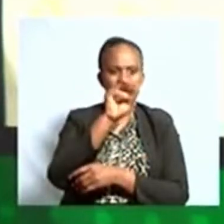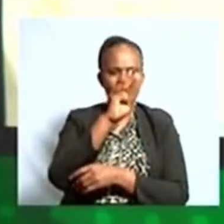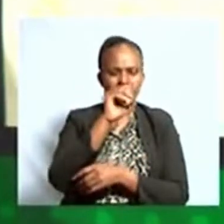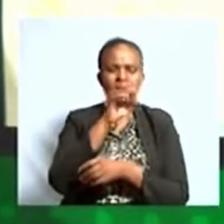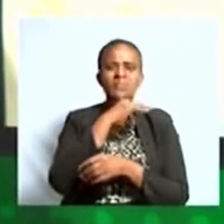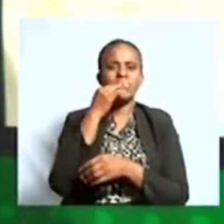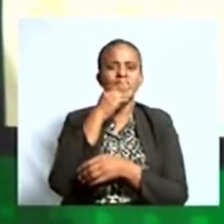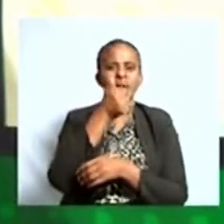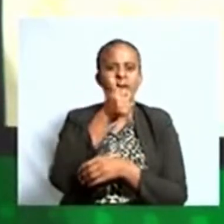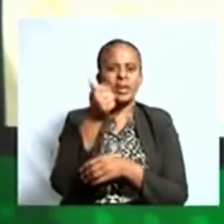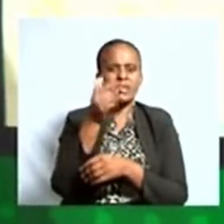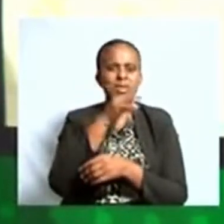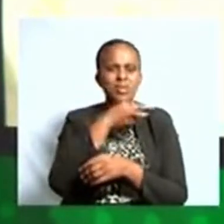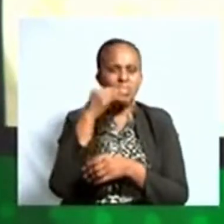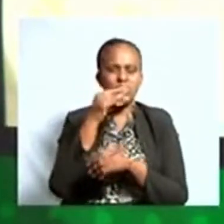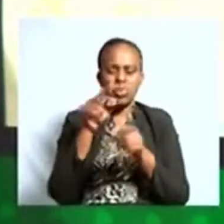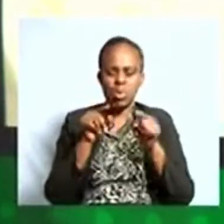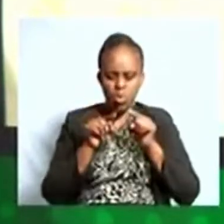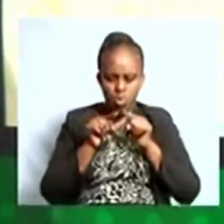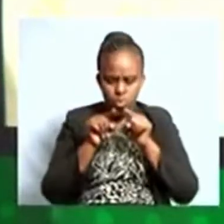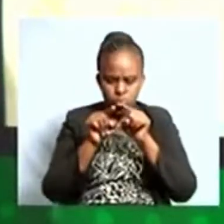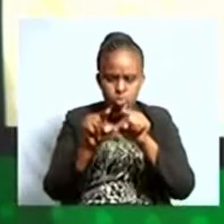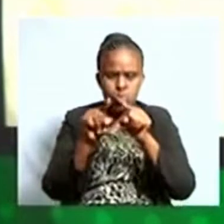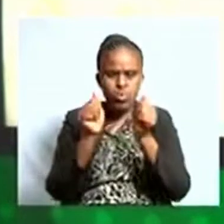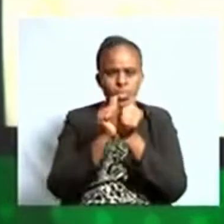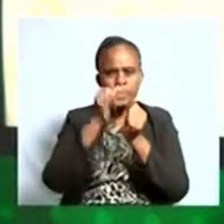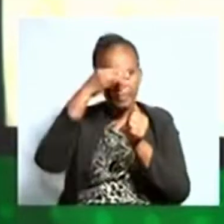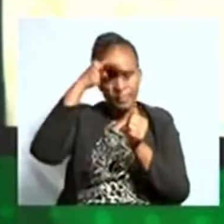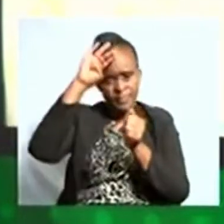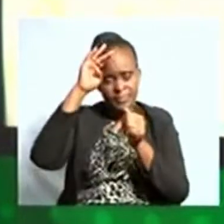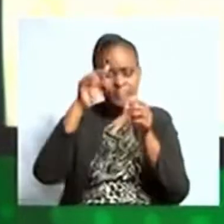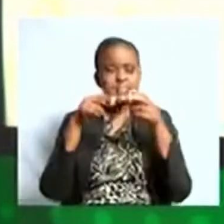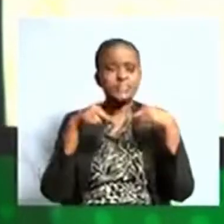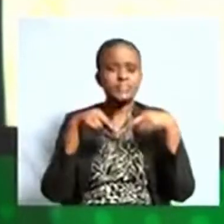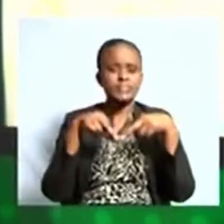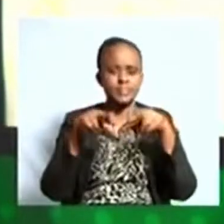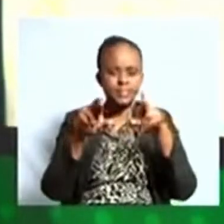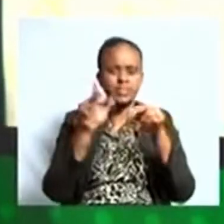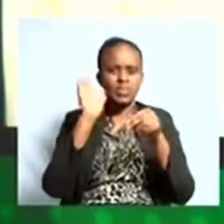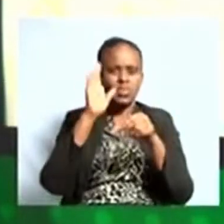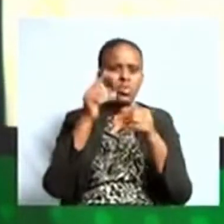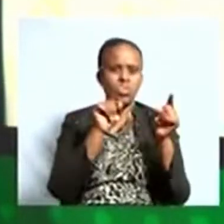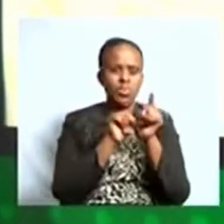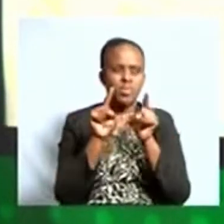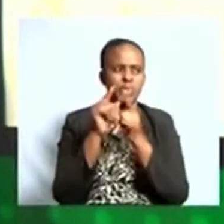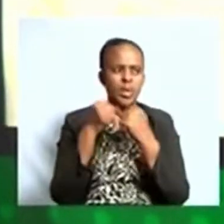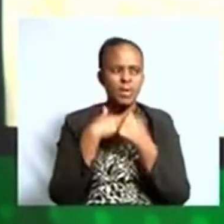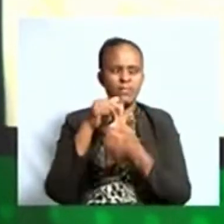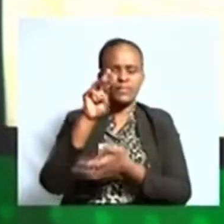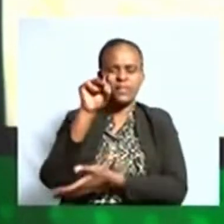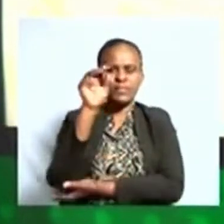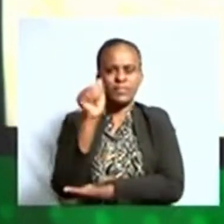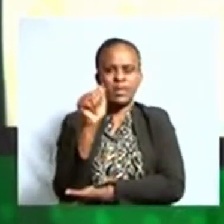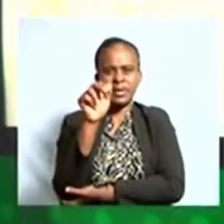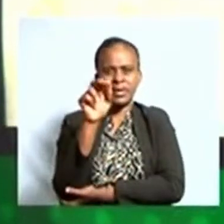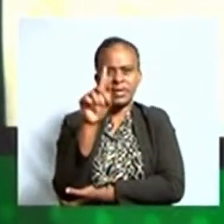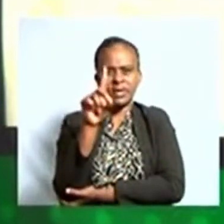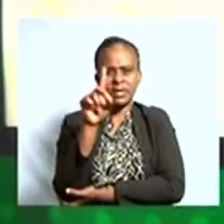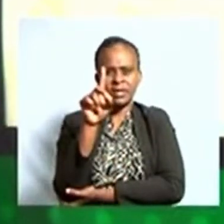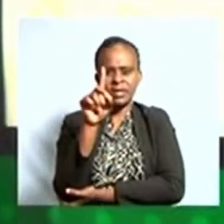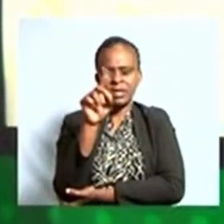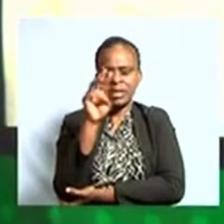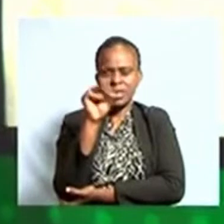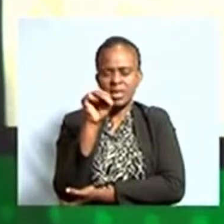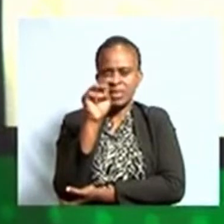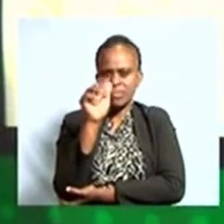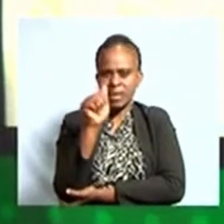road which is going to run parallel with the Irish Road. Mm-hmm. Then we are going to have the Madimba Bridge. Then we